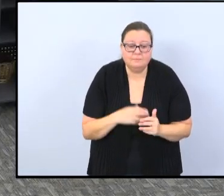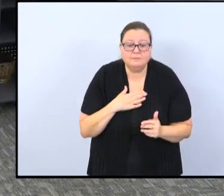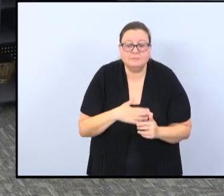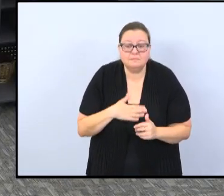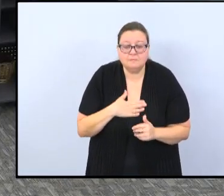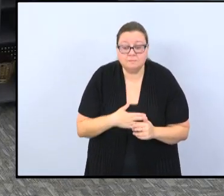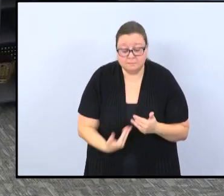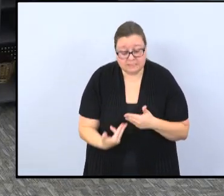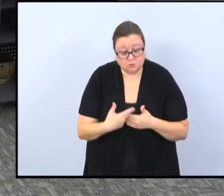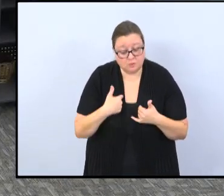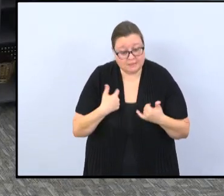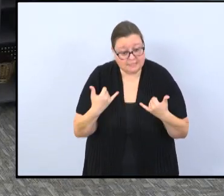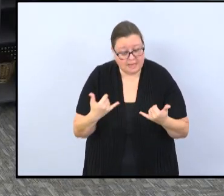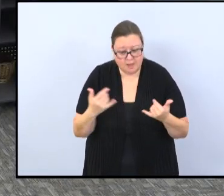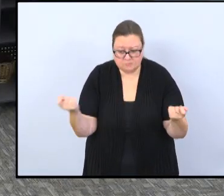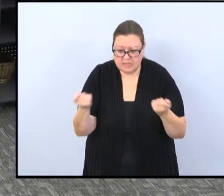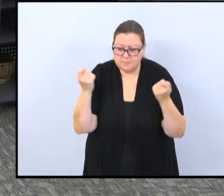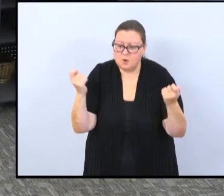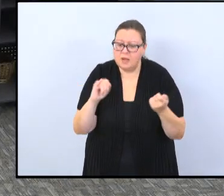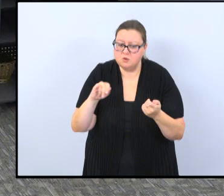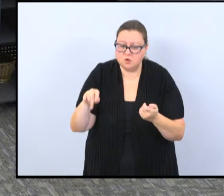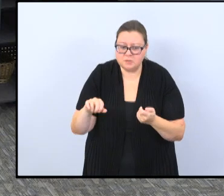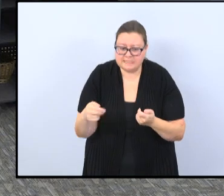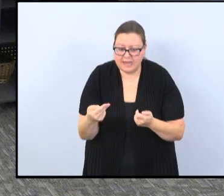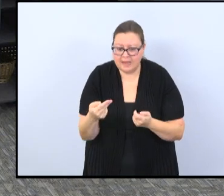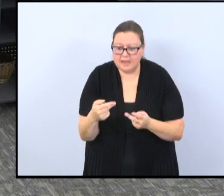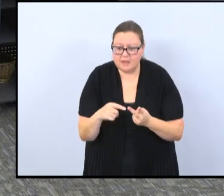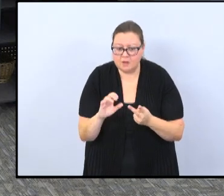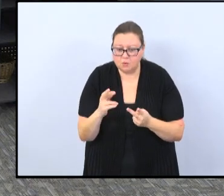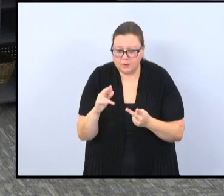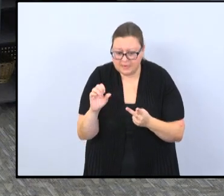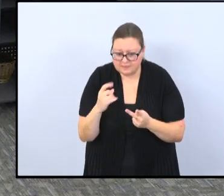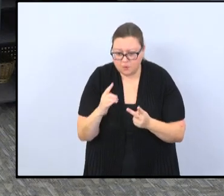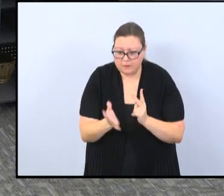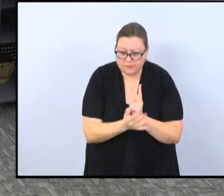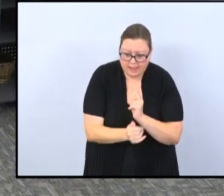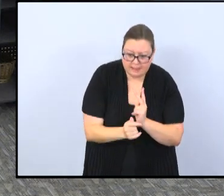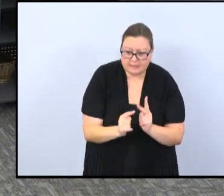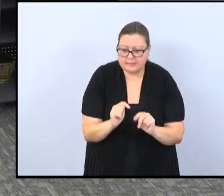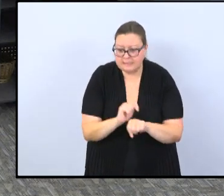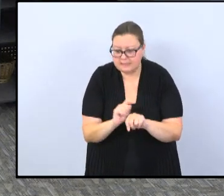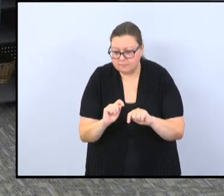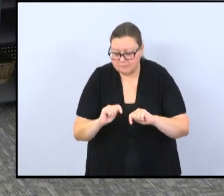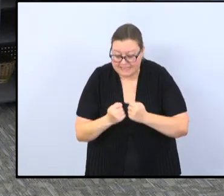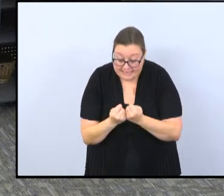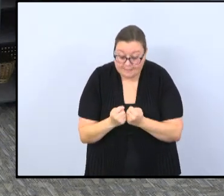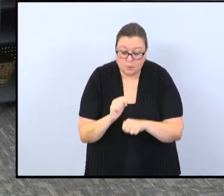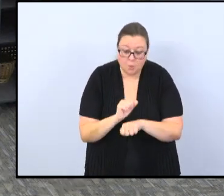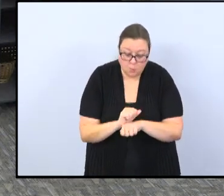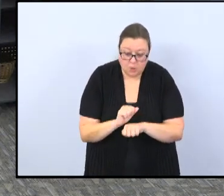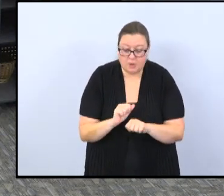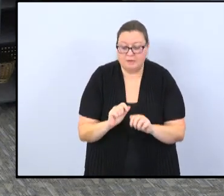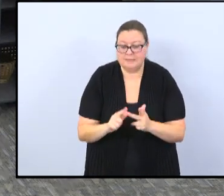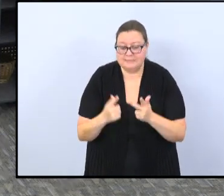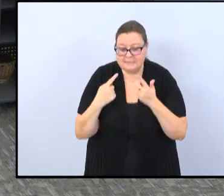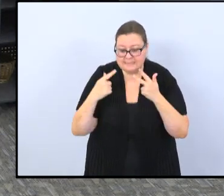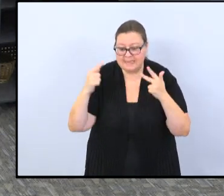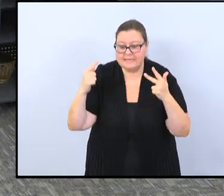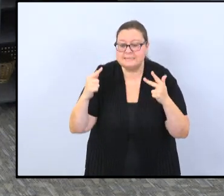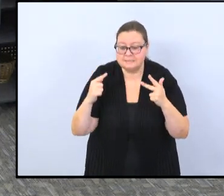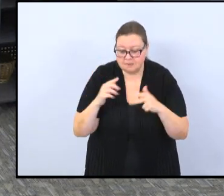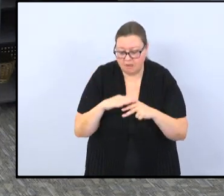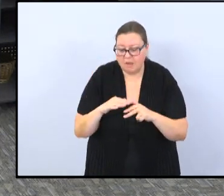Please join me in celebrating Josiah and Chris for their talent, teamwork, and success on the state stage.